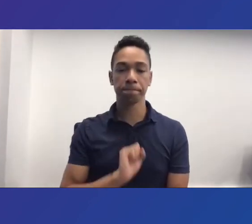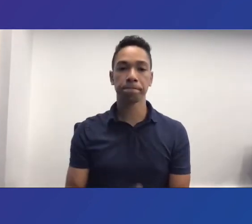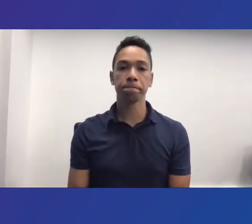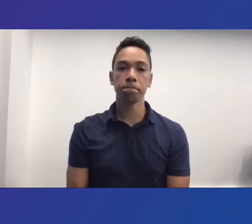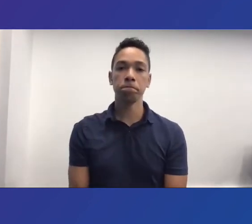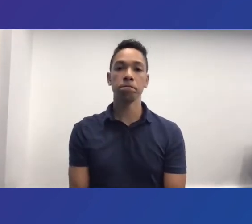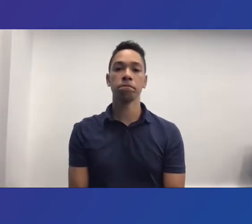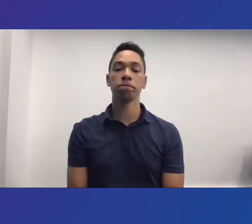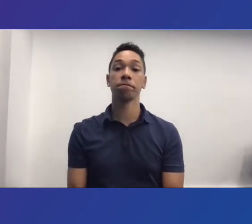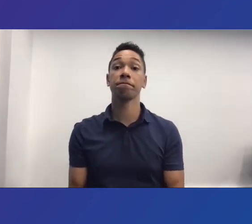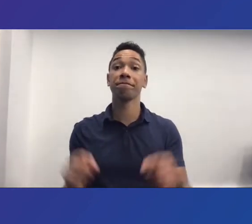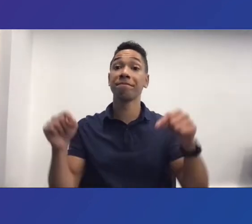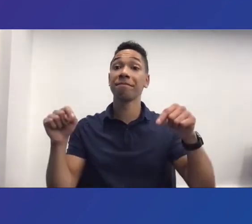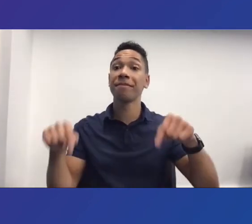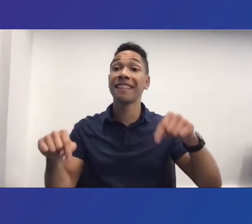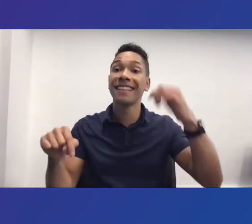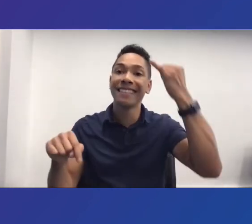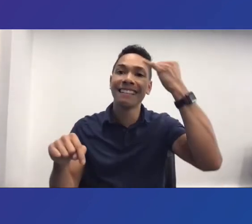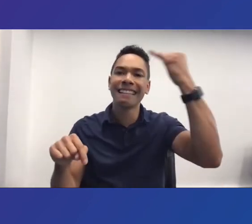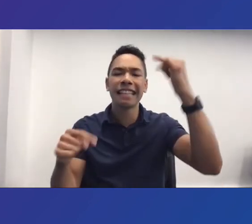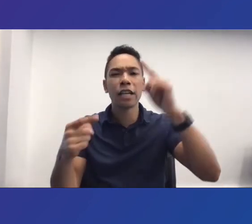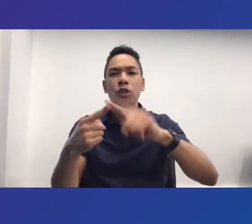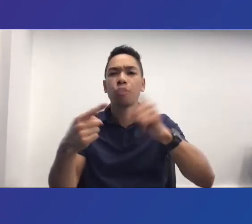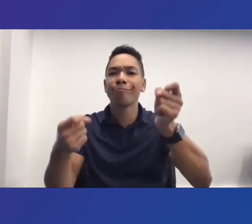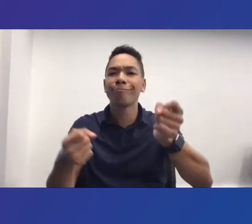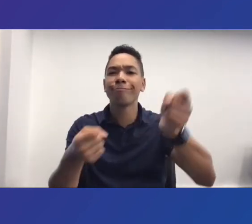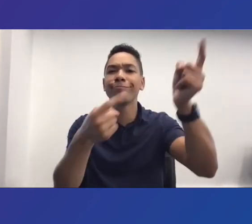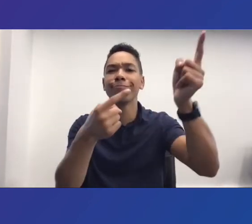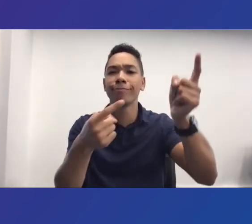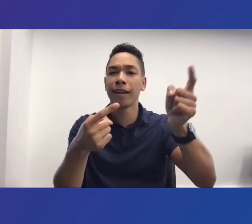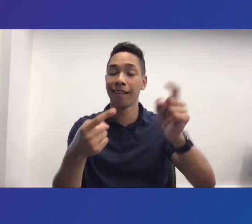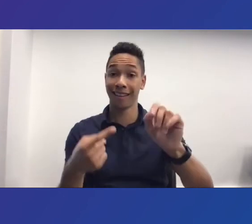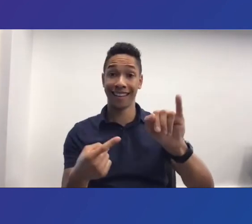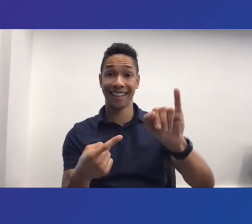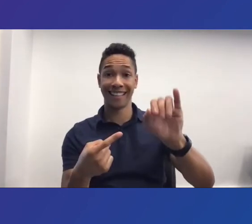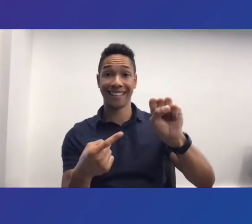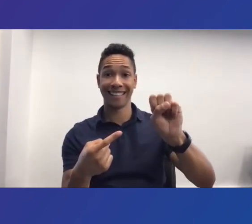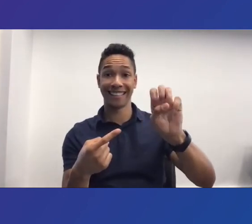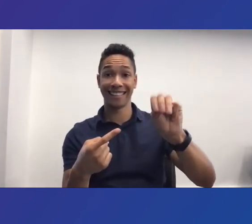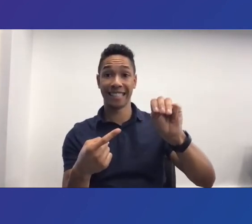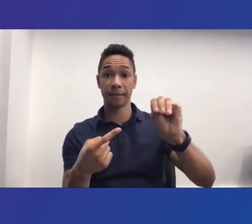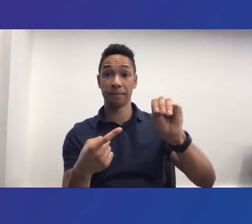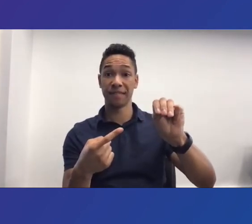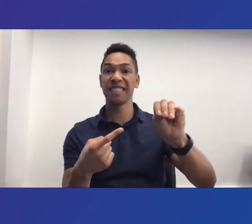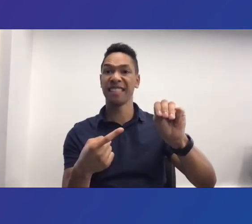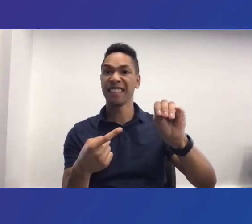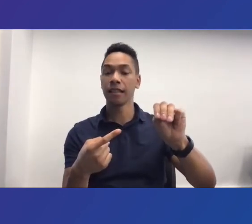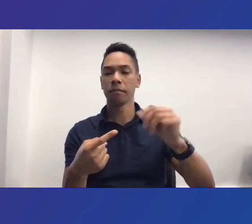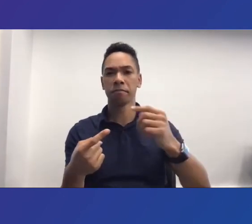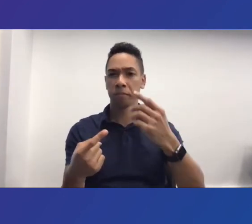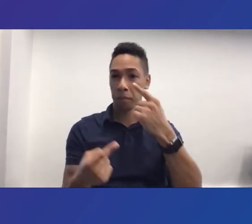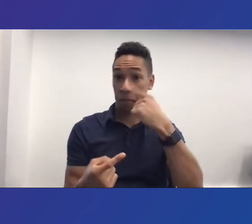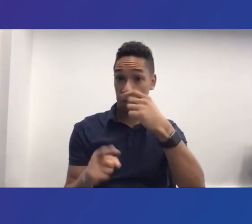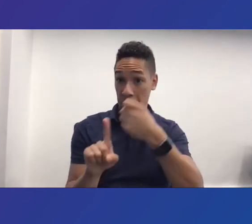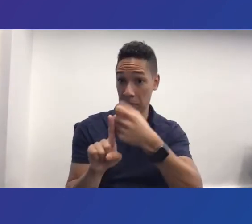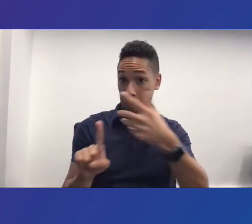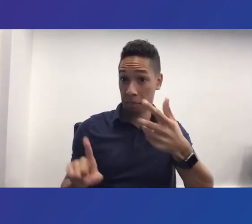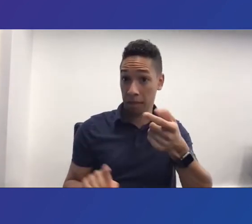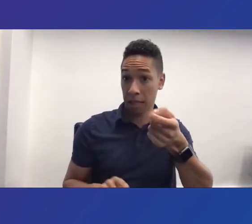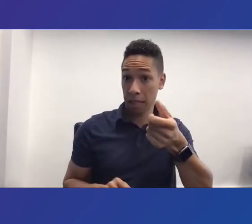yeah. This idea of doing away with the isms, I'd like to pursue just a little bit.